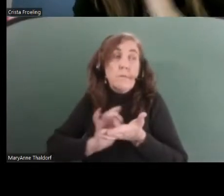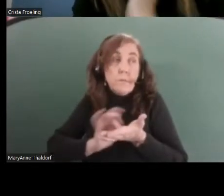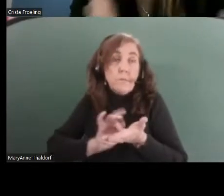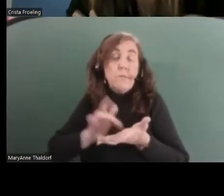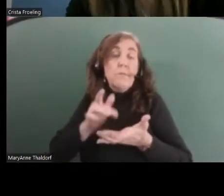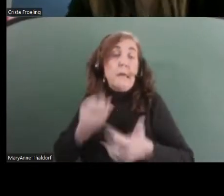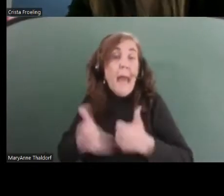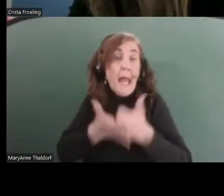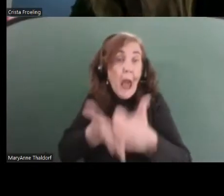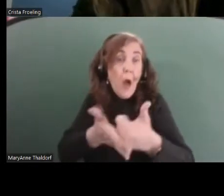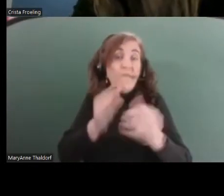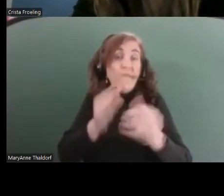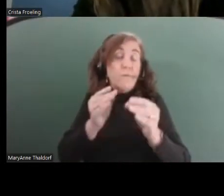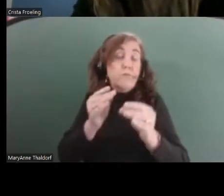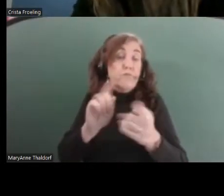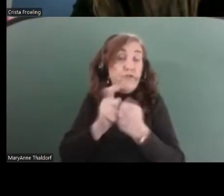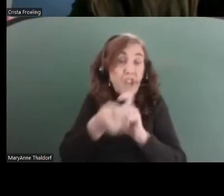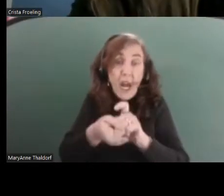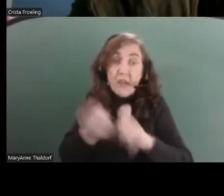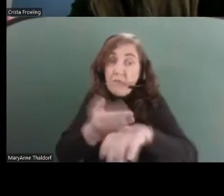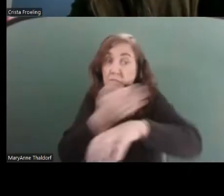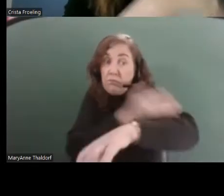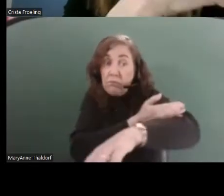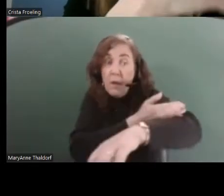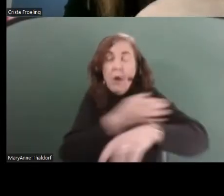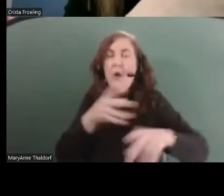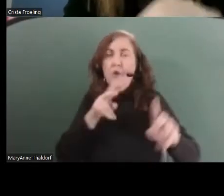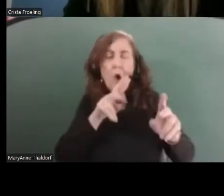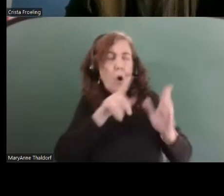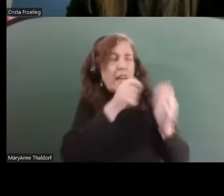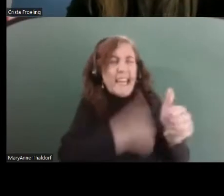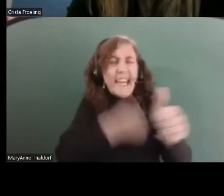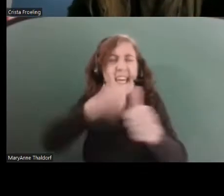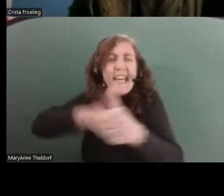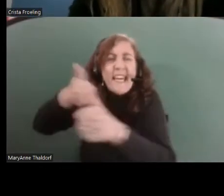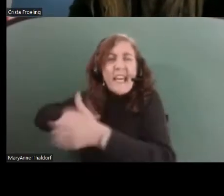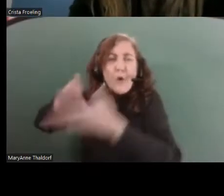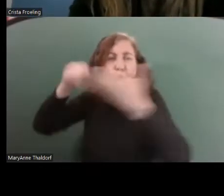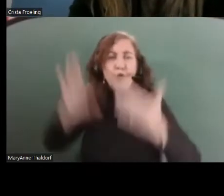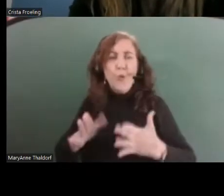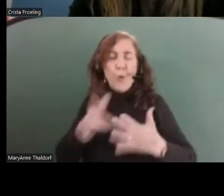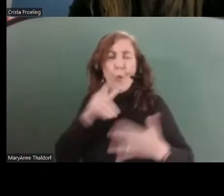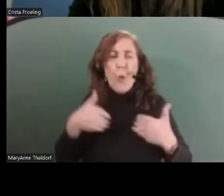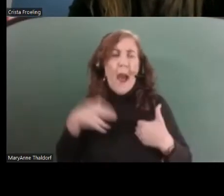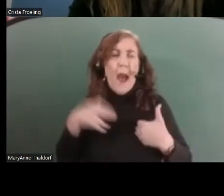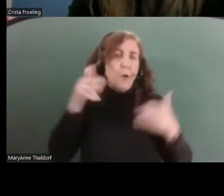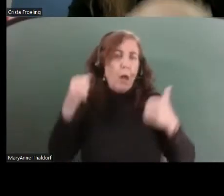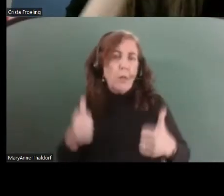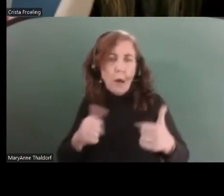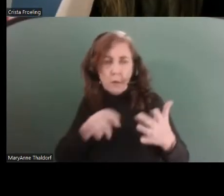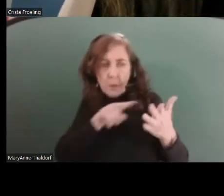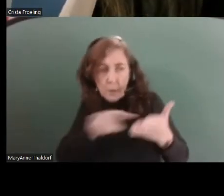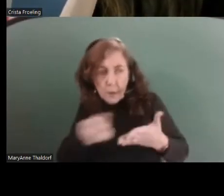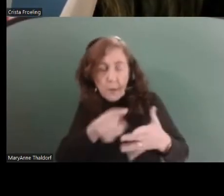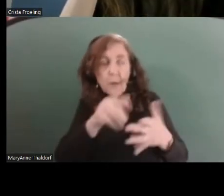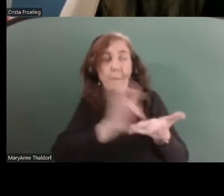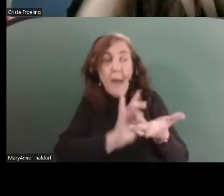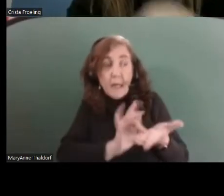with a hearing loss, you have to make sure that it's not something that can be medically or surgically treated.